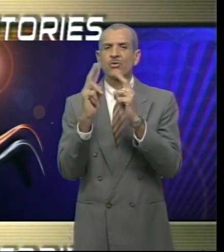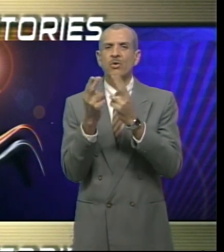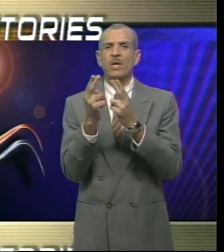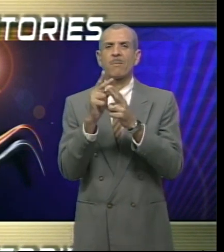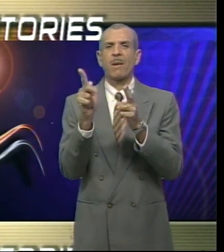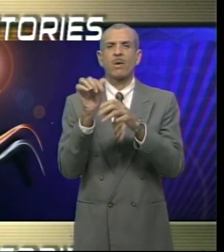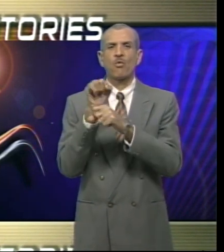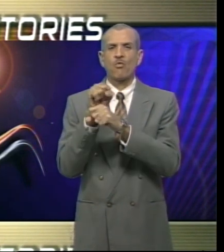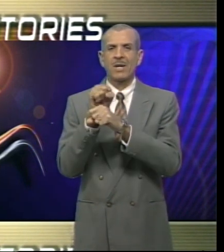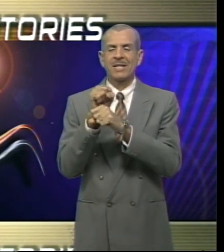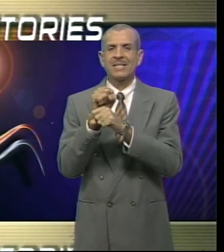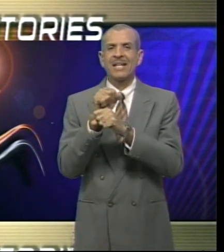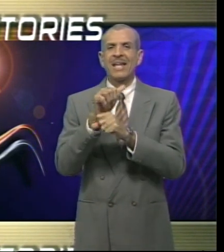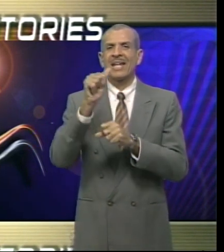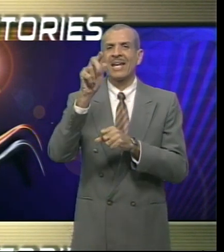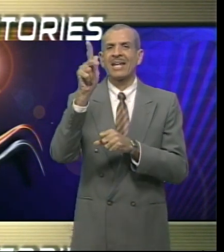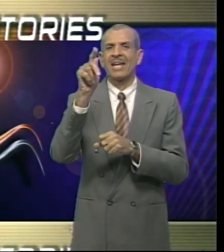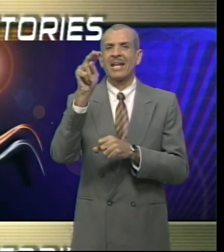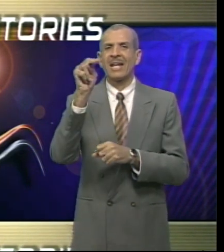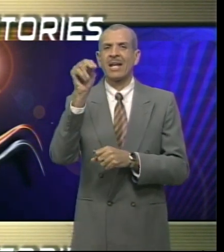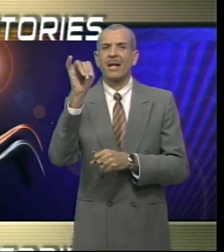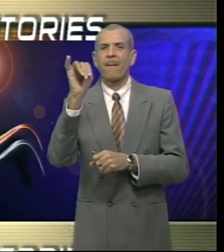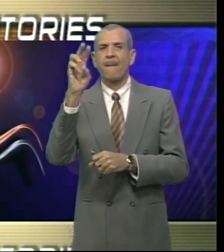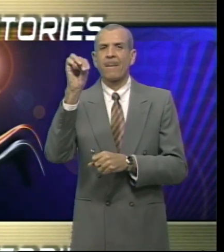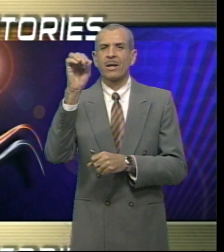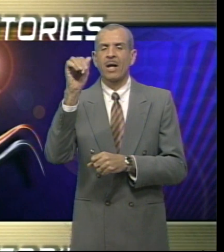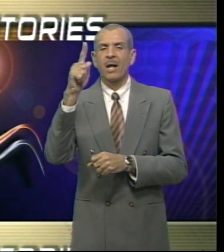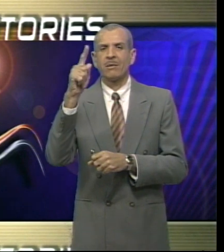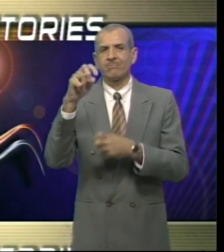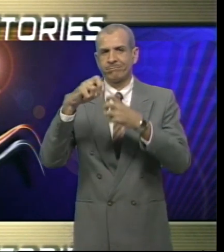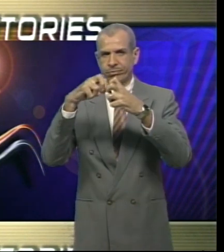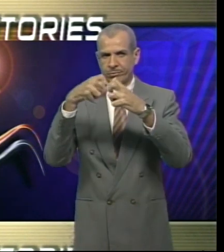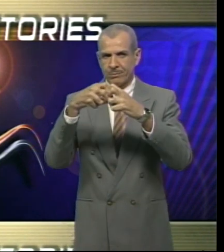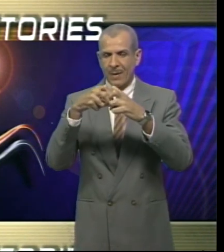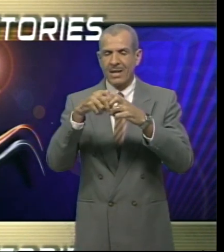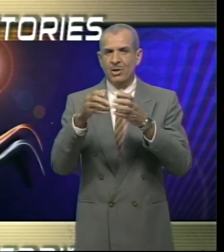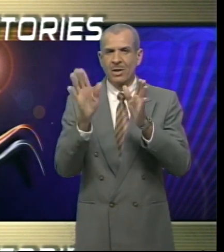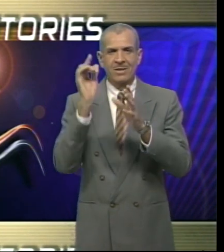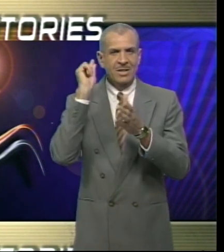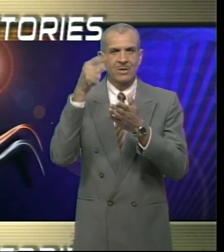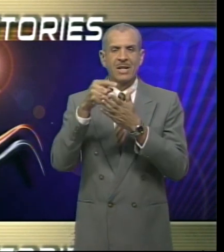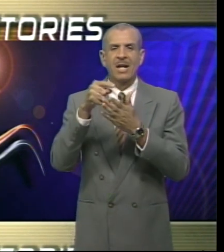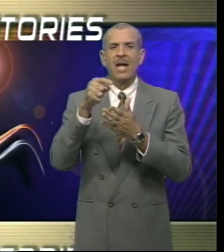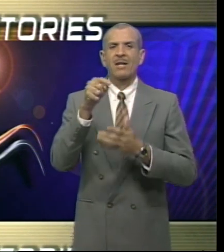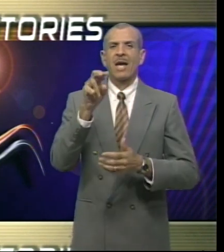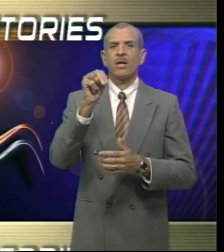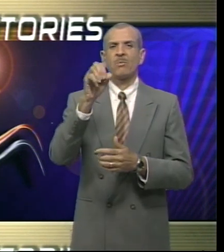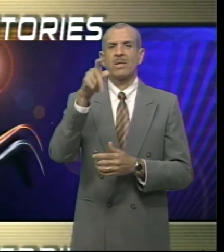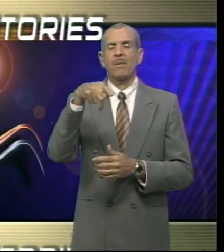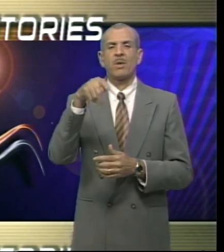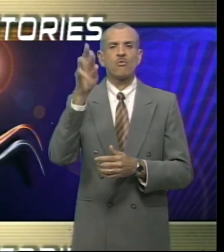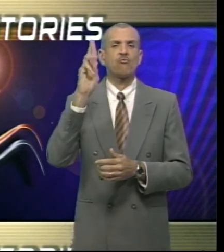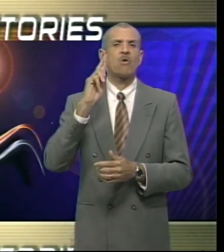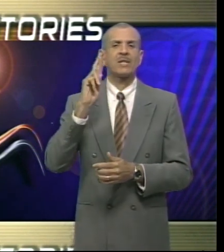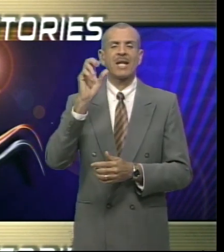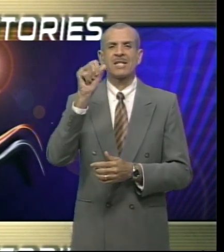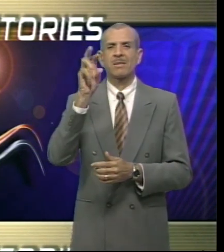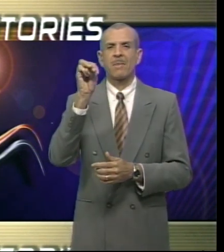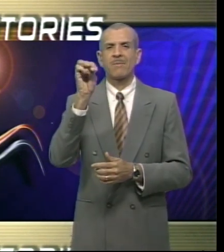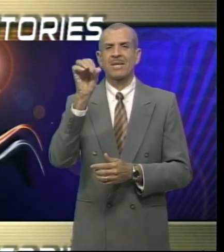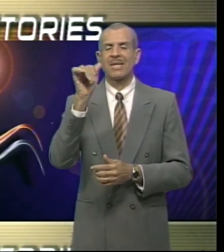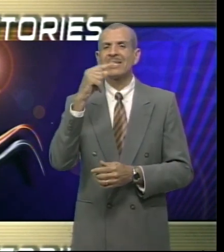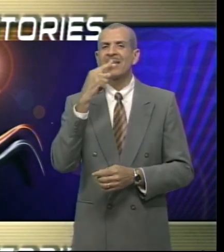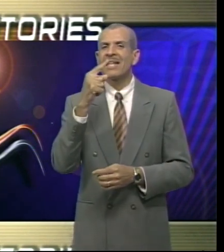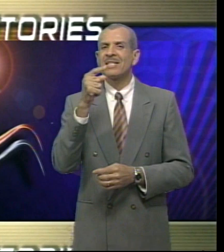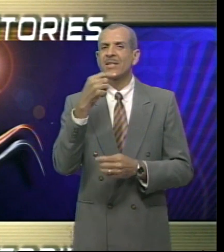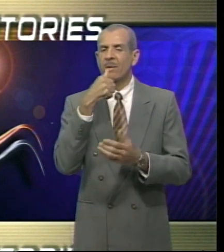of Public Workers in the Akani McDowell affair. General Secretary of the NUPW, Rosalind Smith, says correspondence from